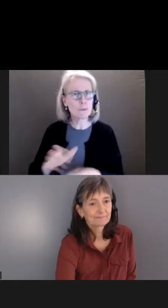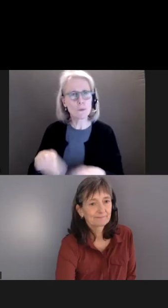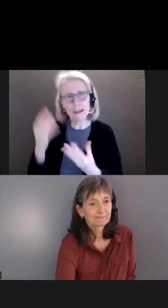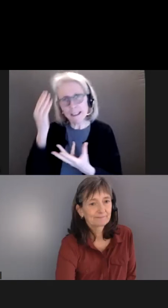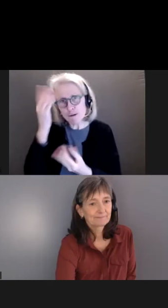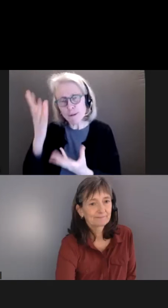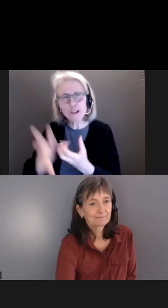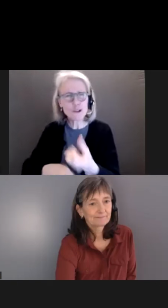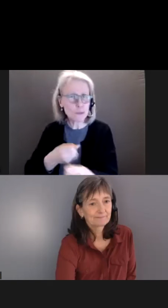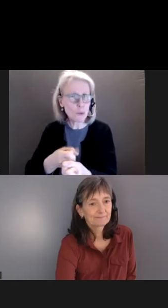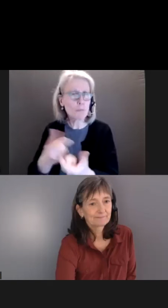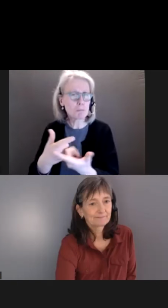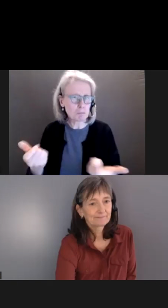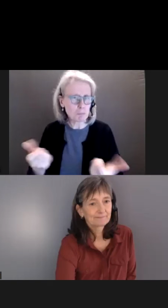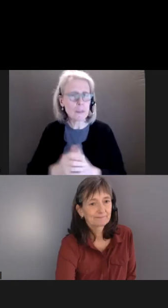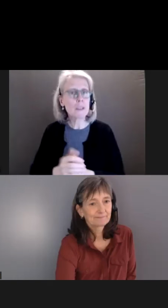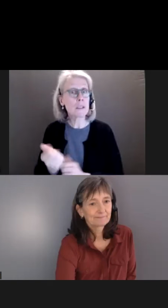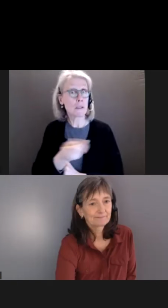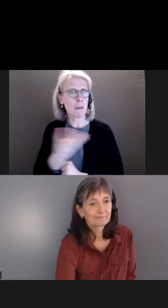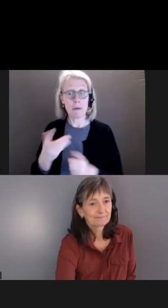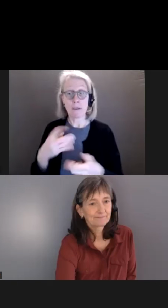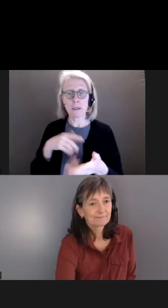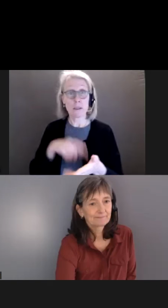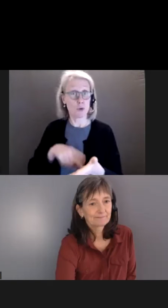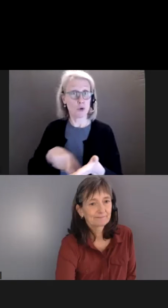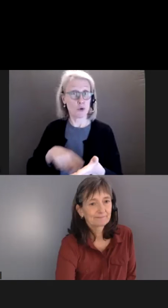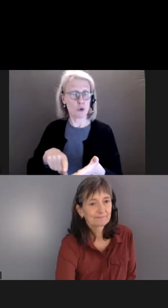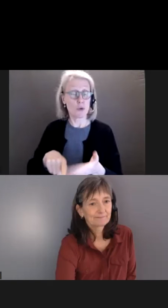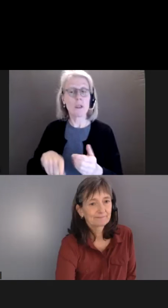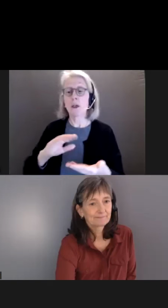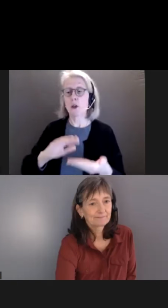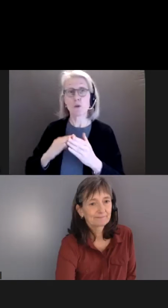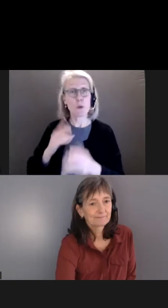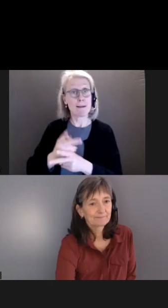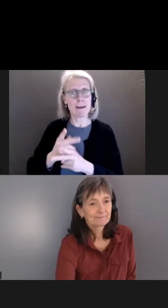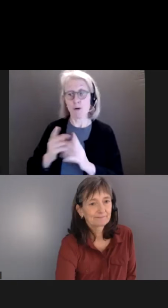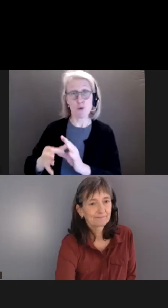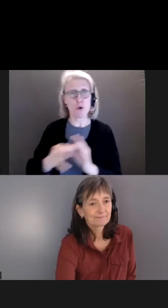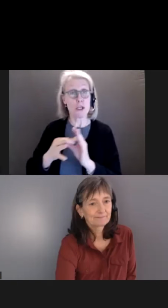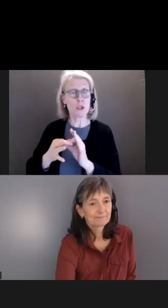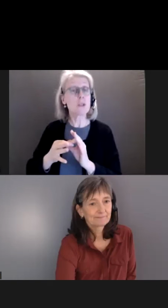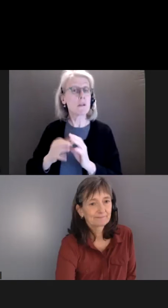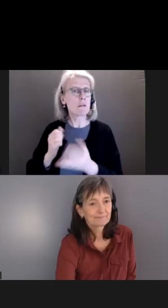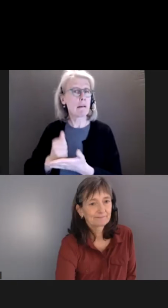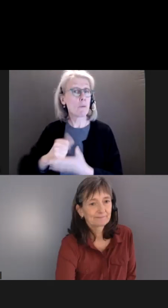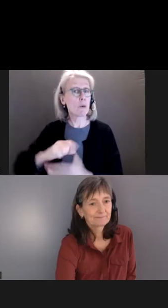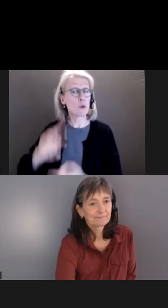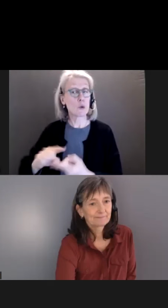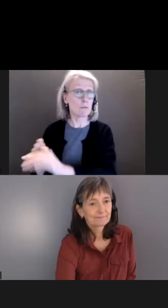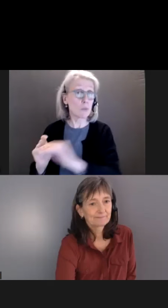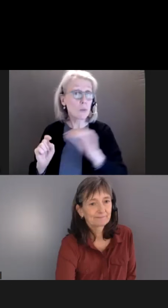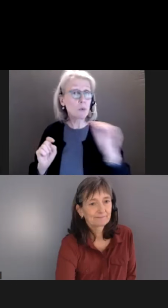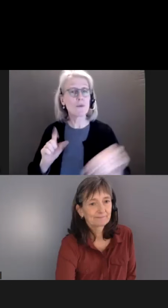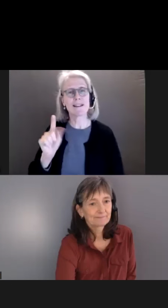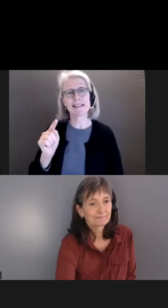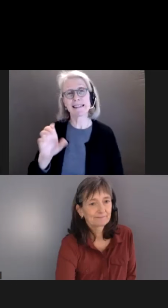needed. And a number of studies have found that community care coordination can also be effective in reducing long-term care home admissions when it comes to